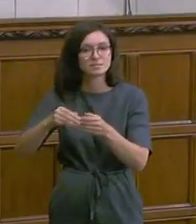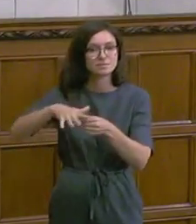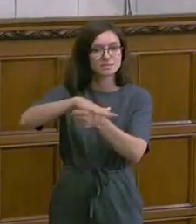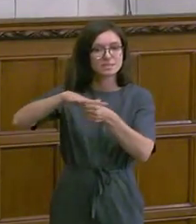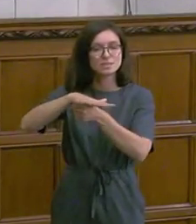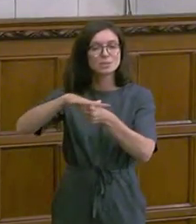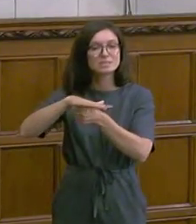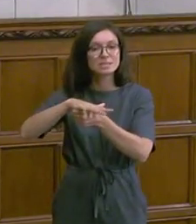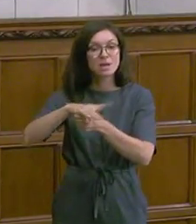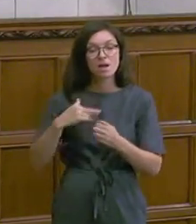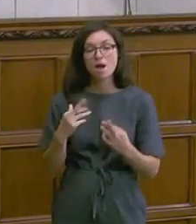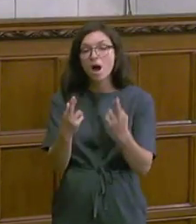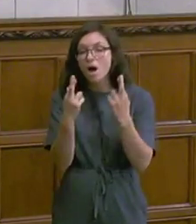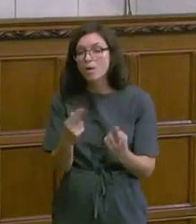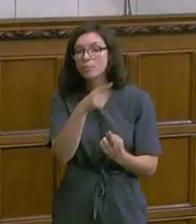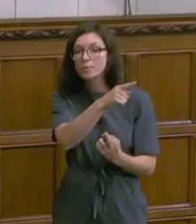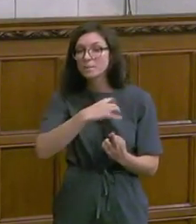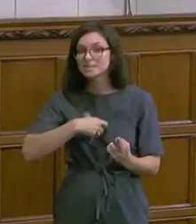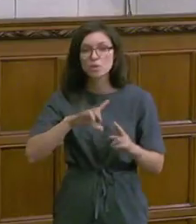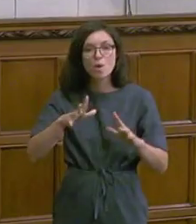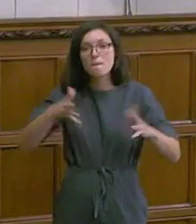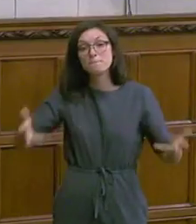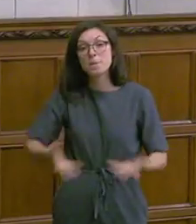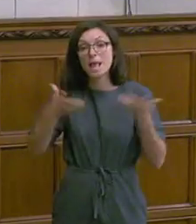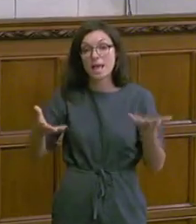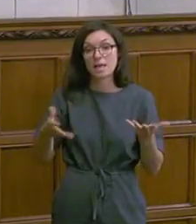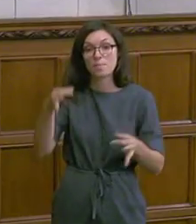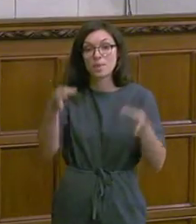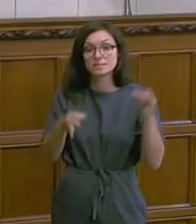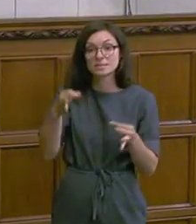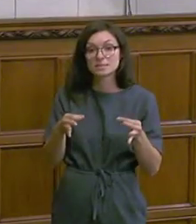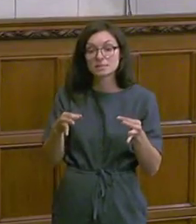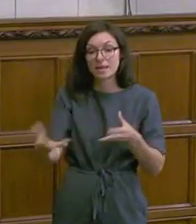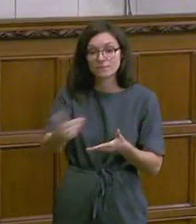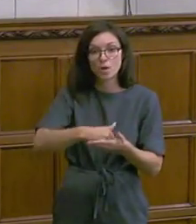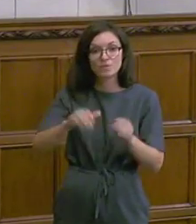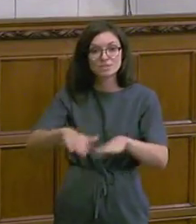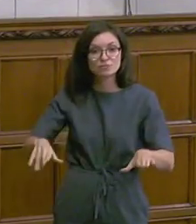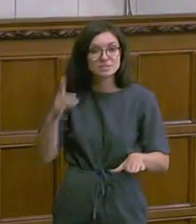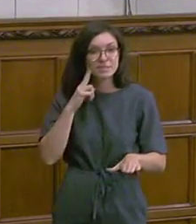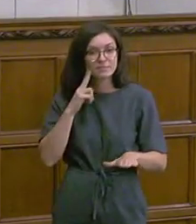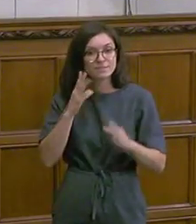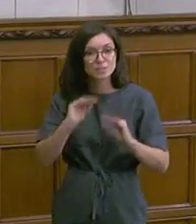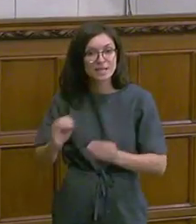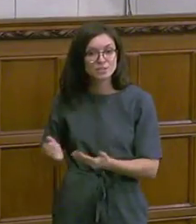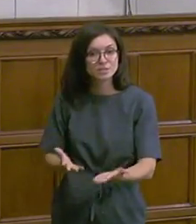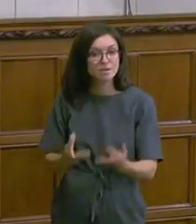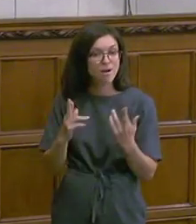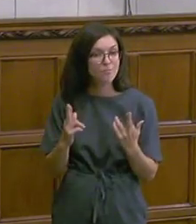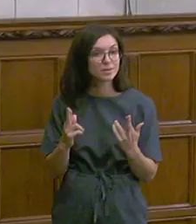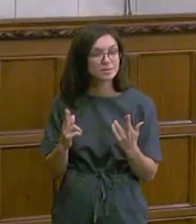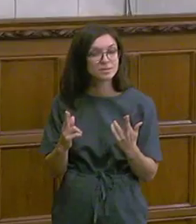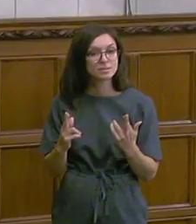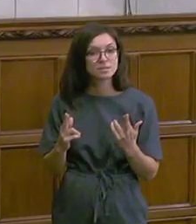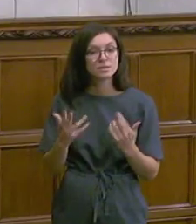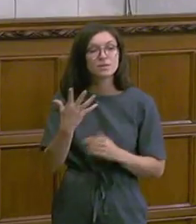the Minister is not playing politics with deaf children's services and education. The £50 million announced earlier